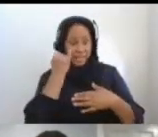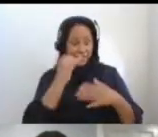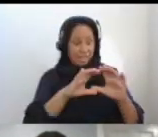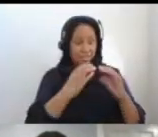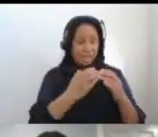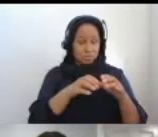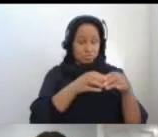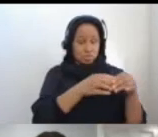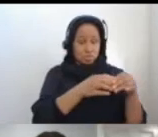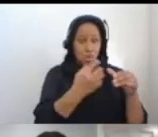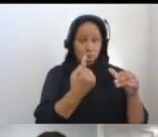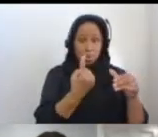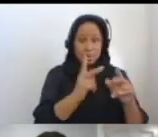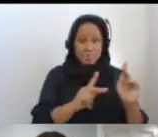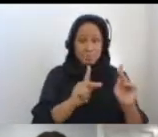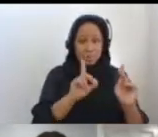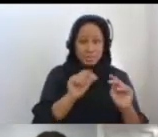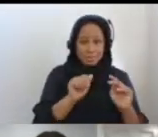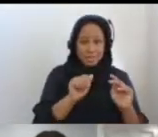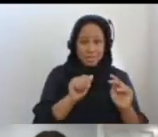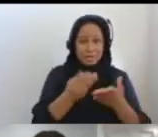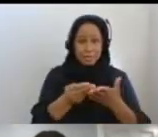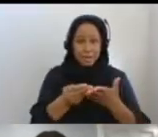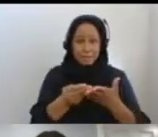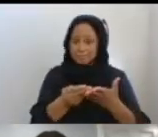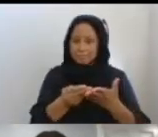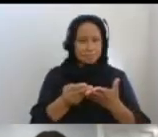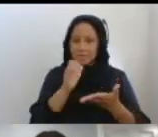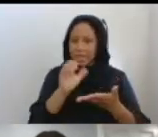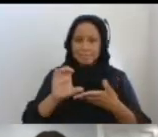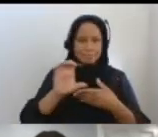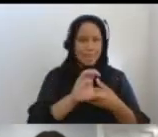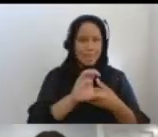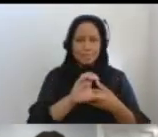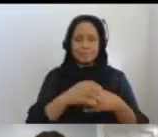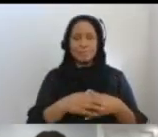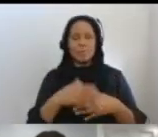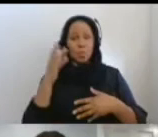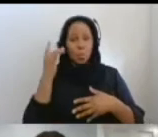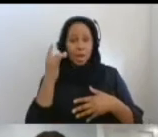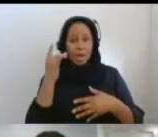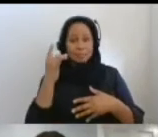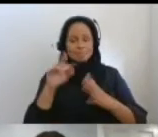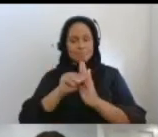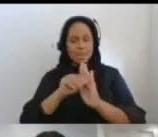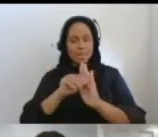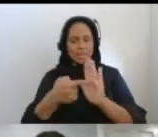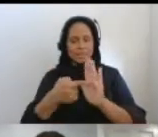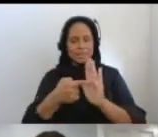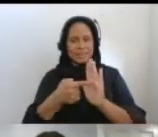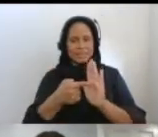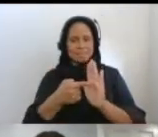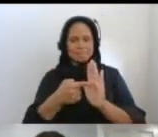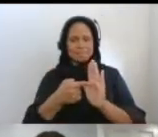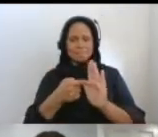disabilities, then the budget will not pay for it. Because the model here is to really integrate people in a setting that